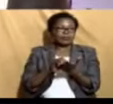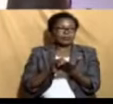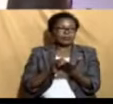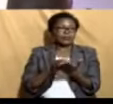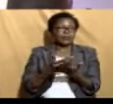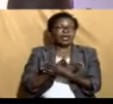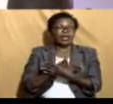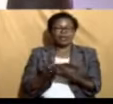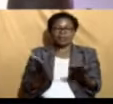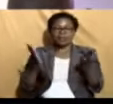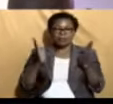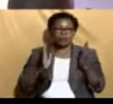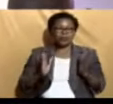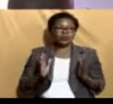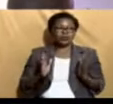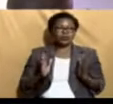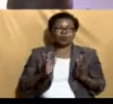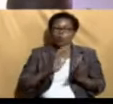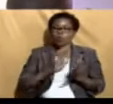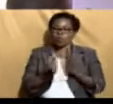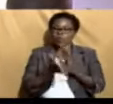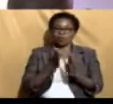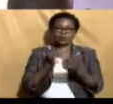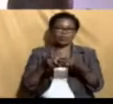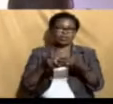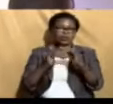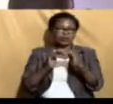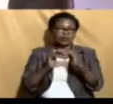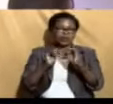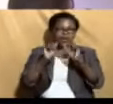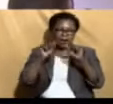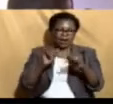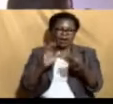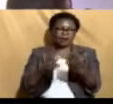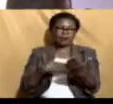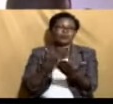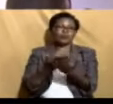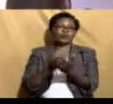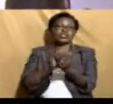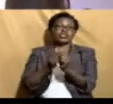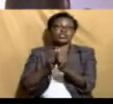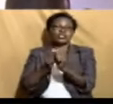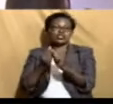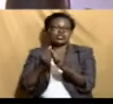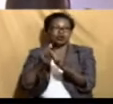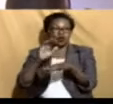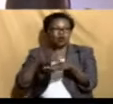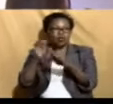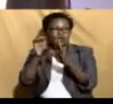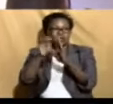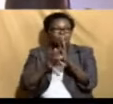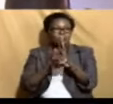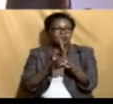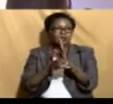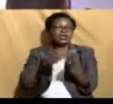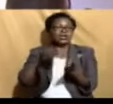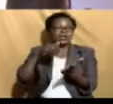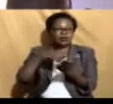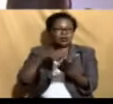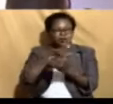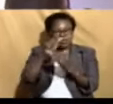is that any person, without any limitation whatsoever, may propose an amendment to the Constitution, including of an